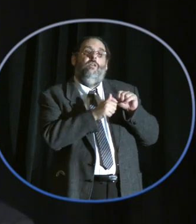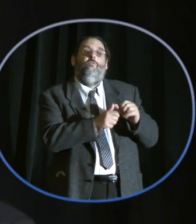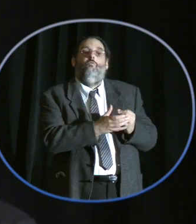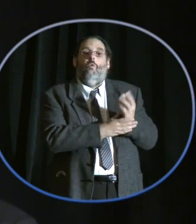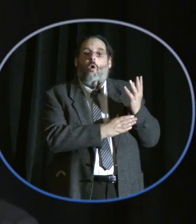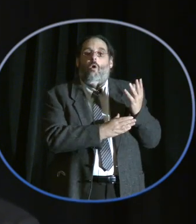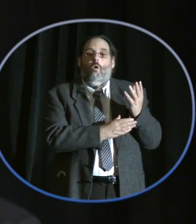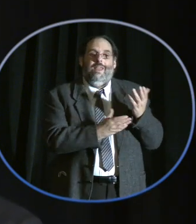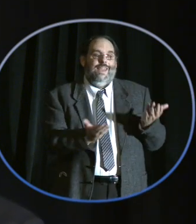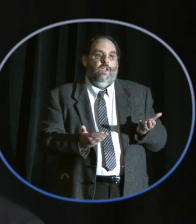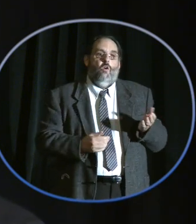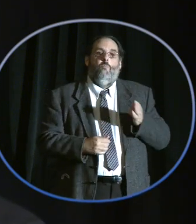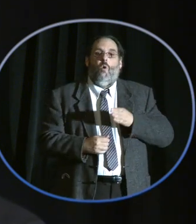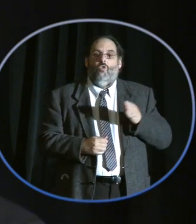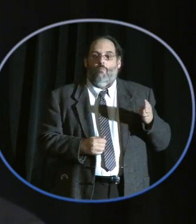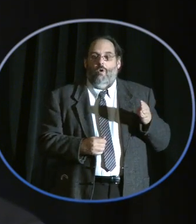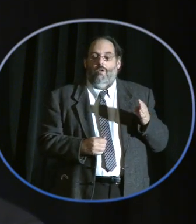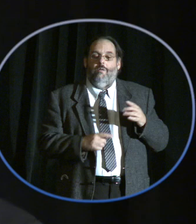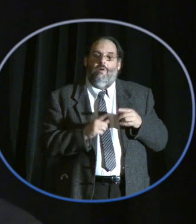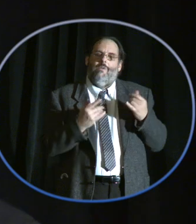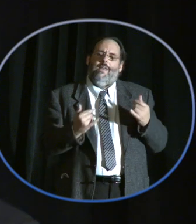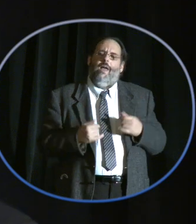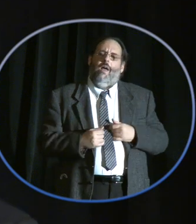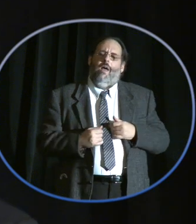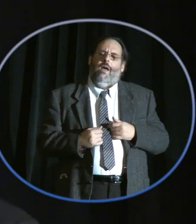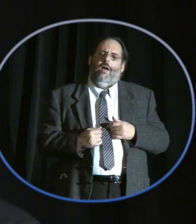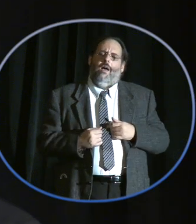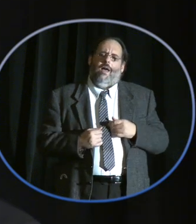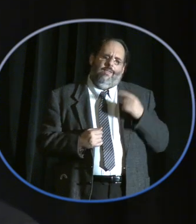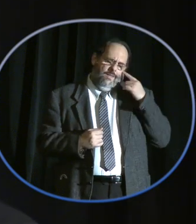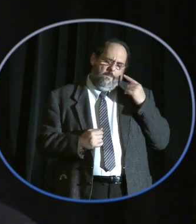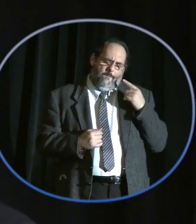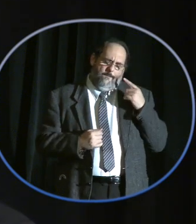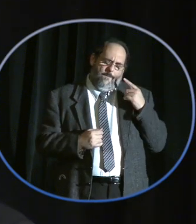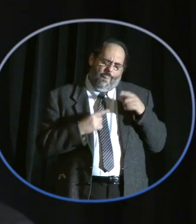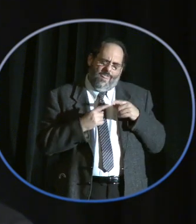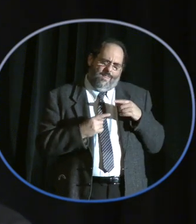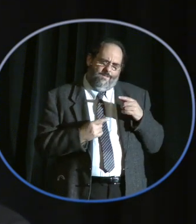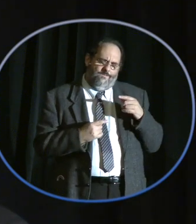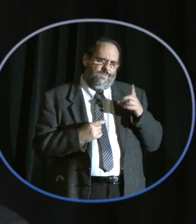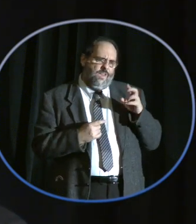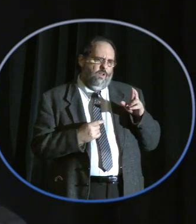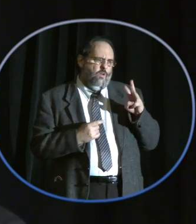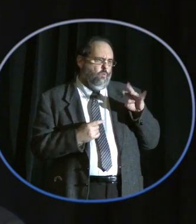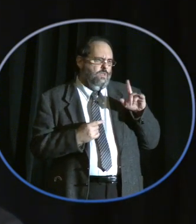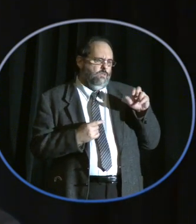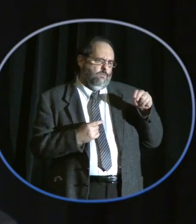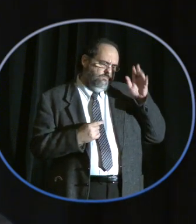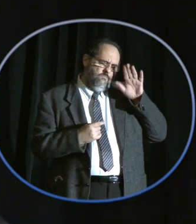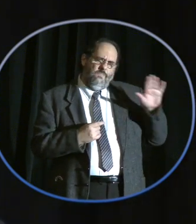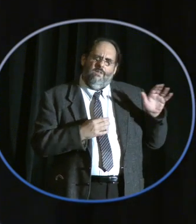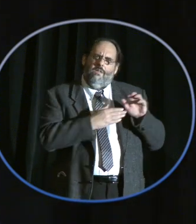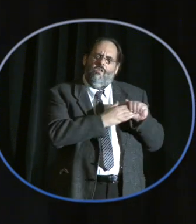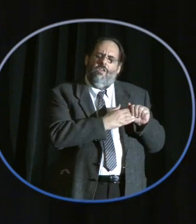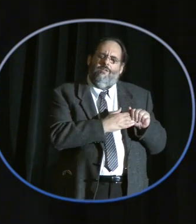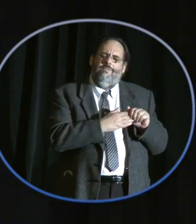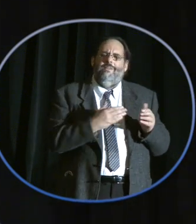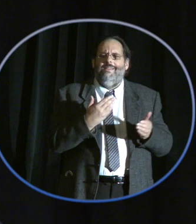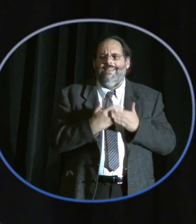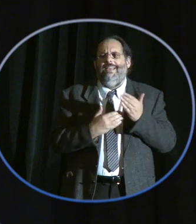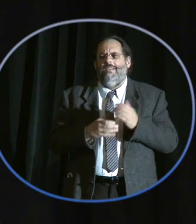grow here in Baltimore. But at this moment, I think when I think about Dr. Wilson's leadership, it's